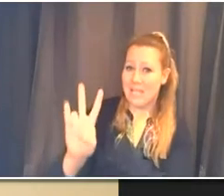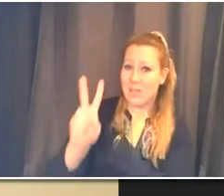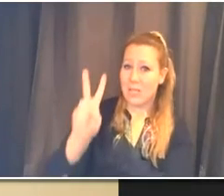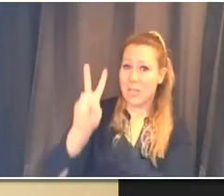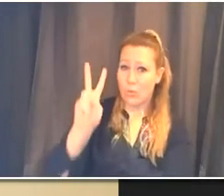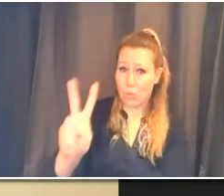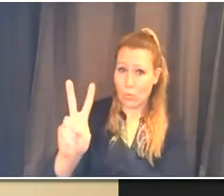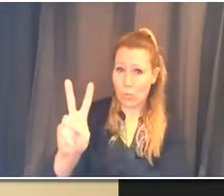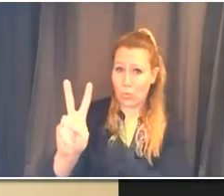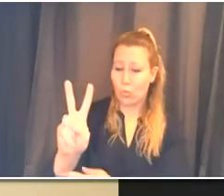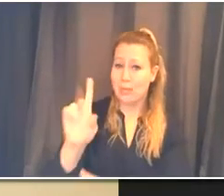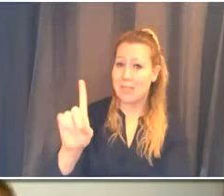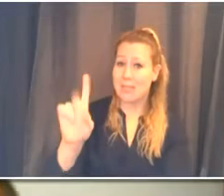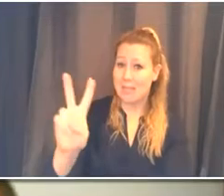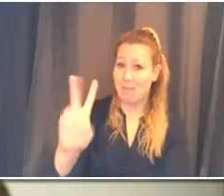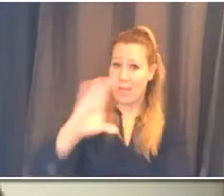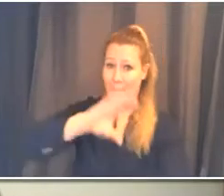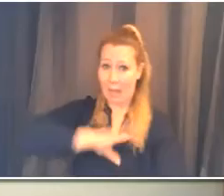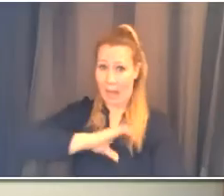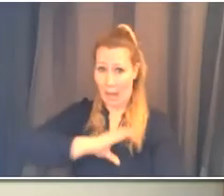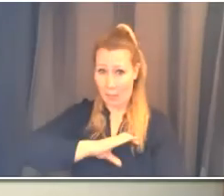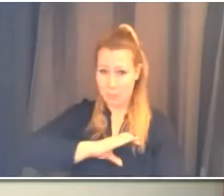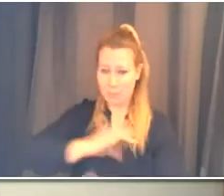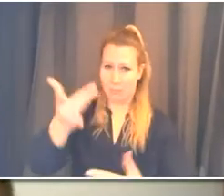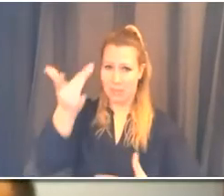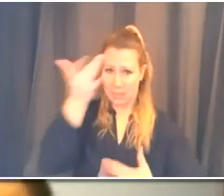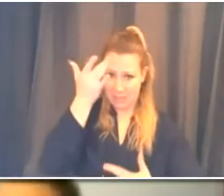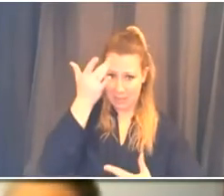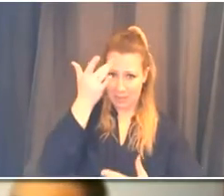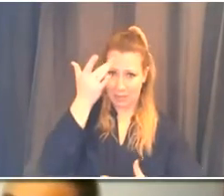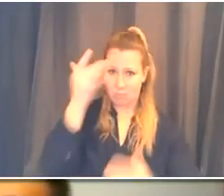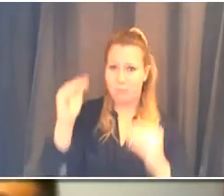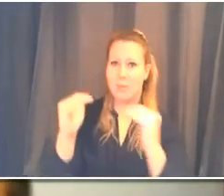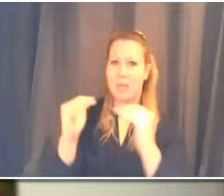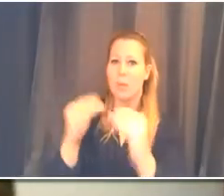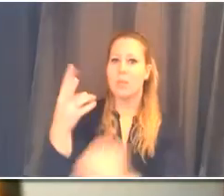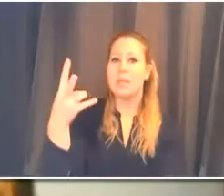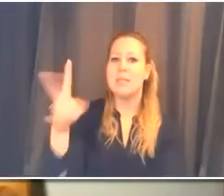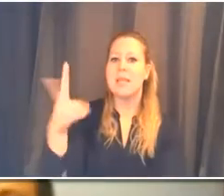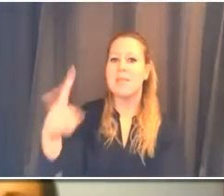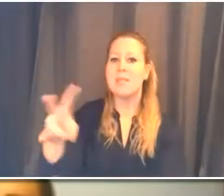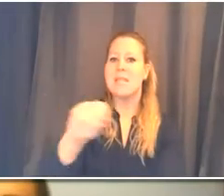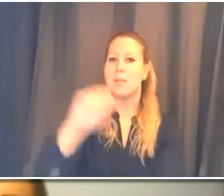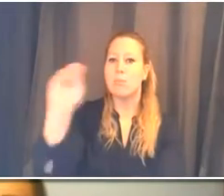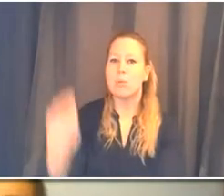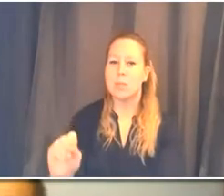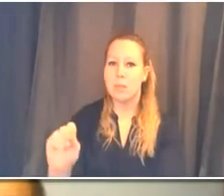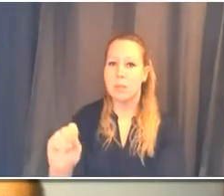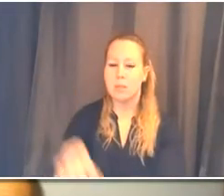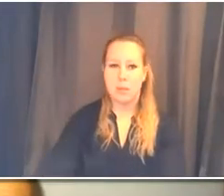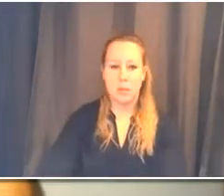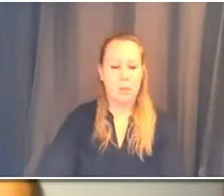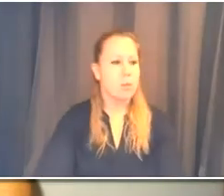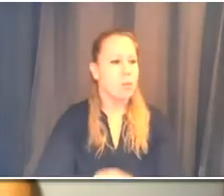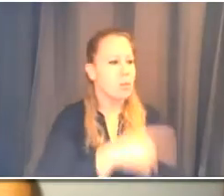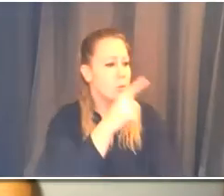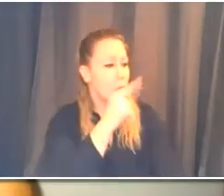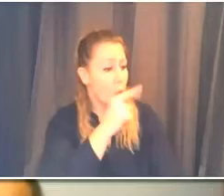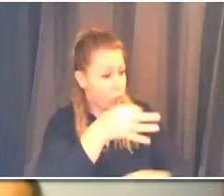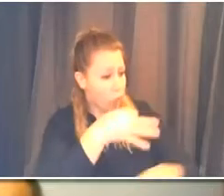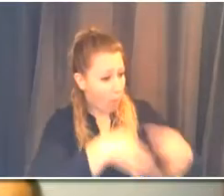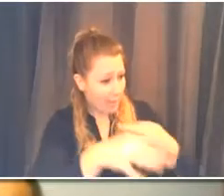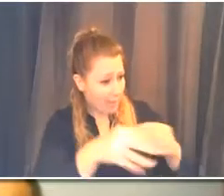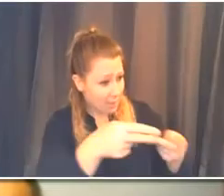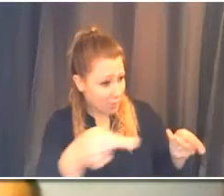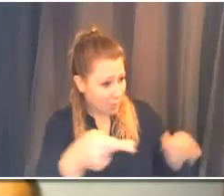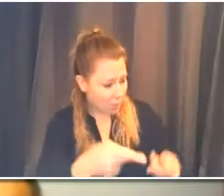or two in every Precinct some precincts you know the it all each DV office